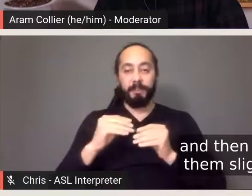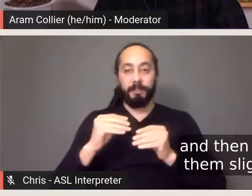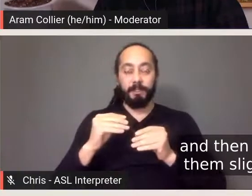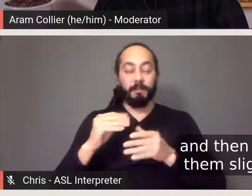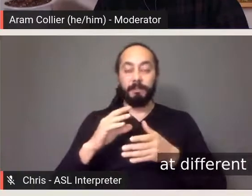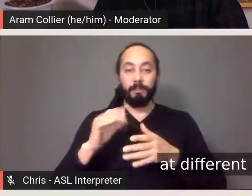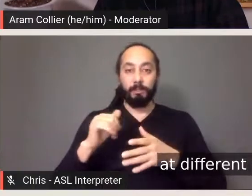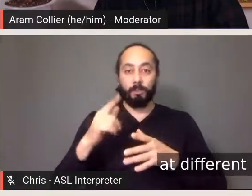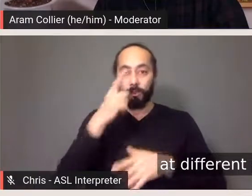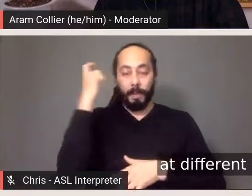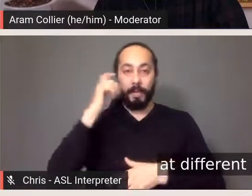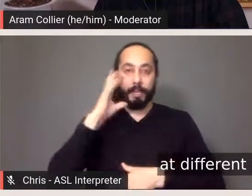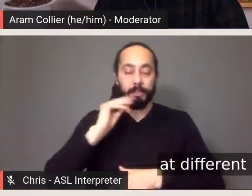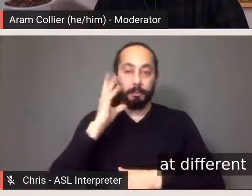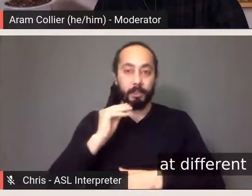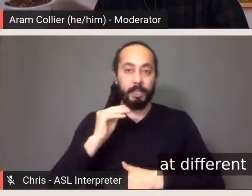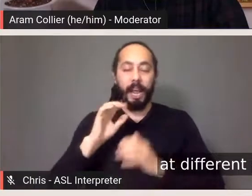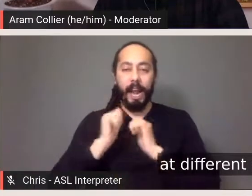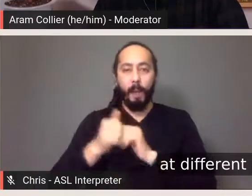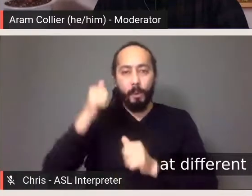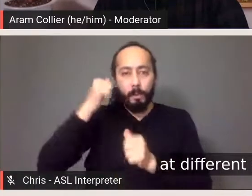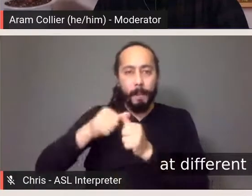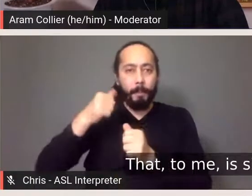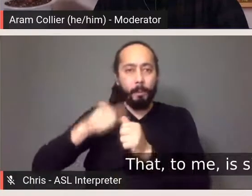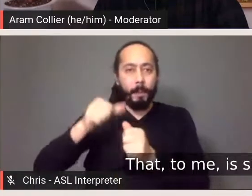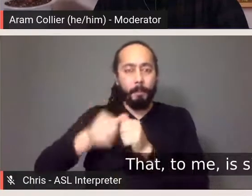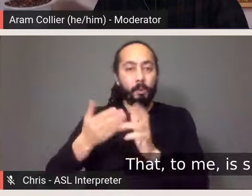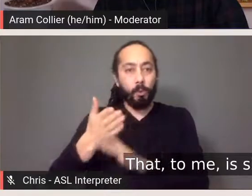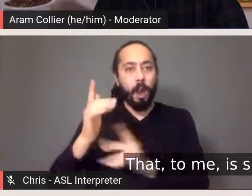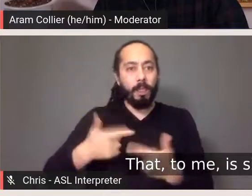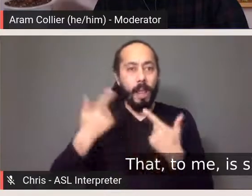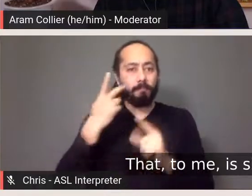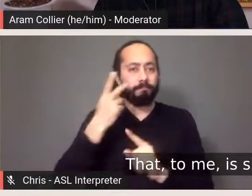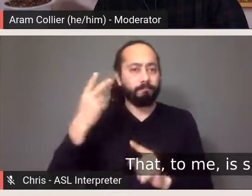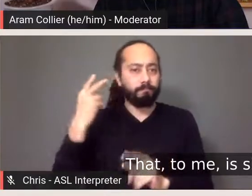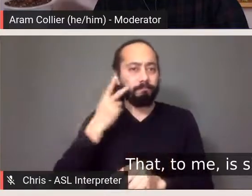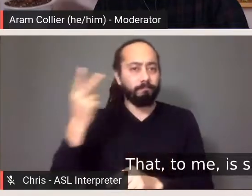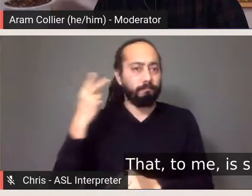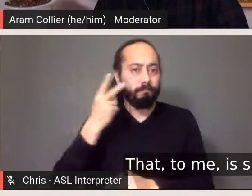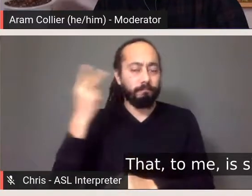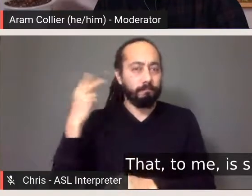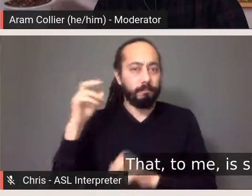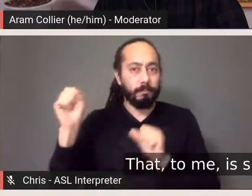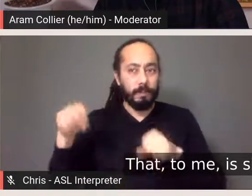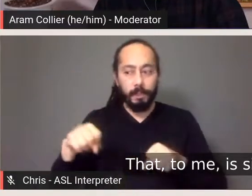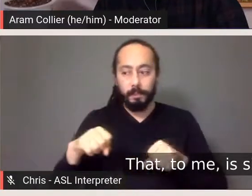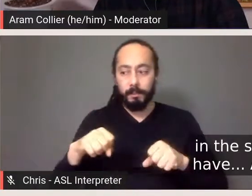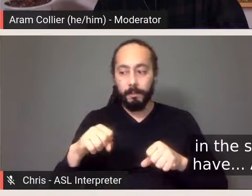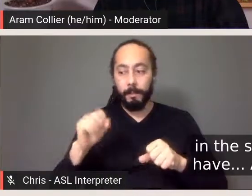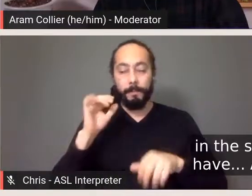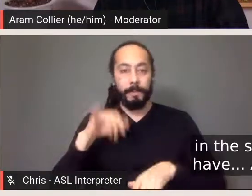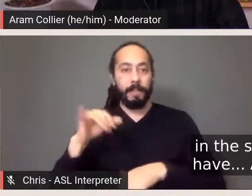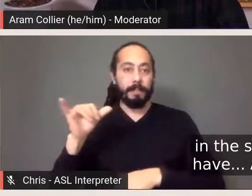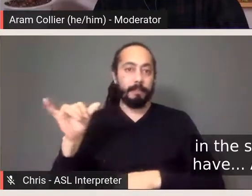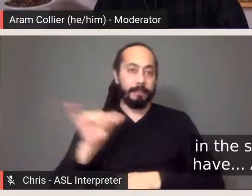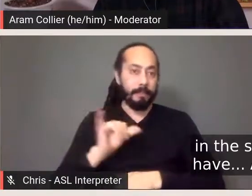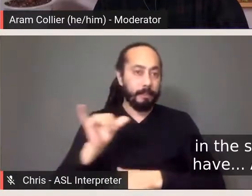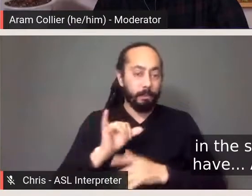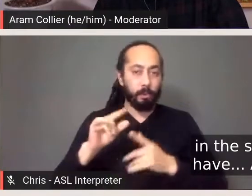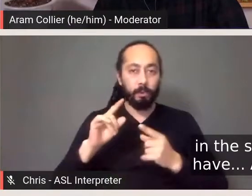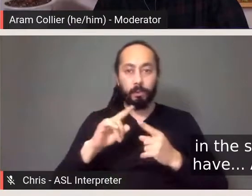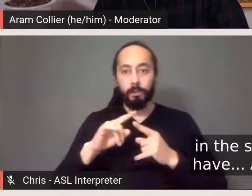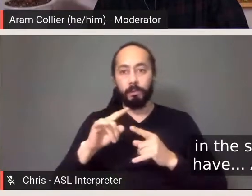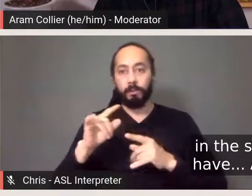differently at different points in our lives. That to me is similar to cinema, right? In the sense that you